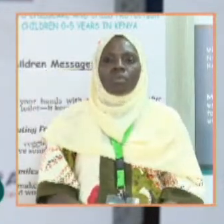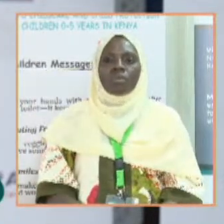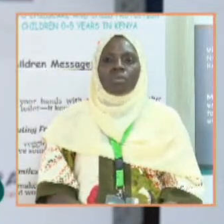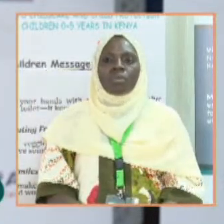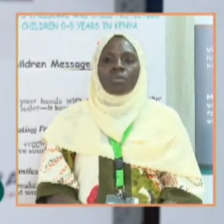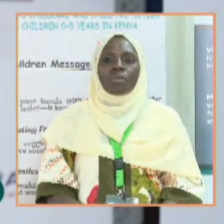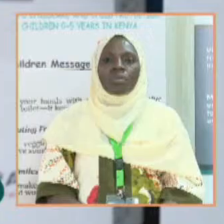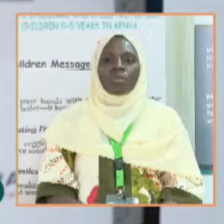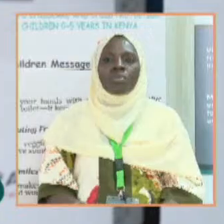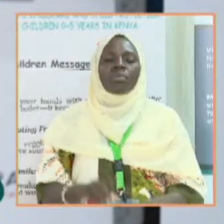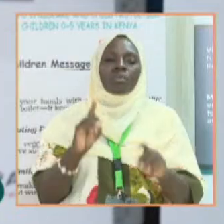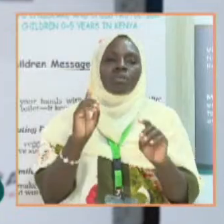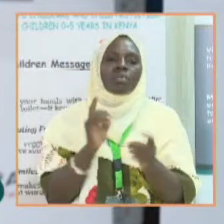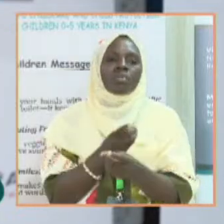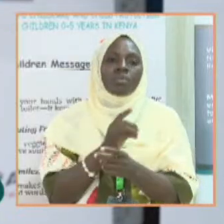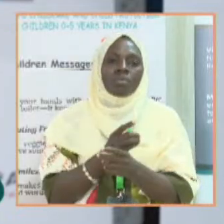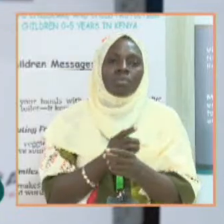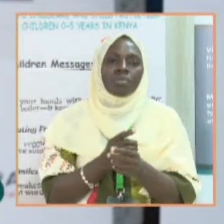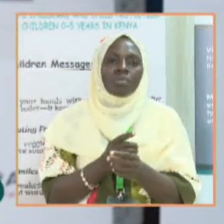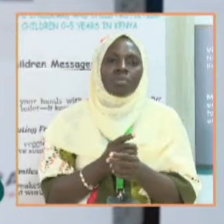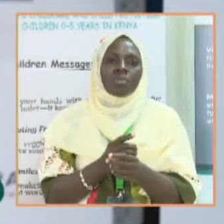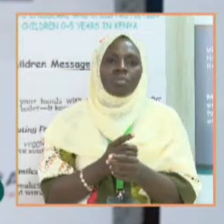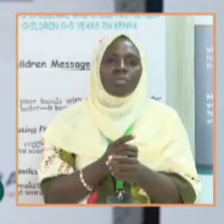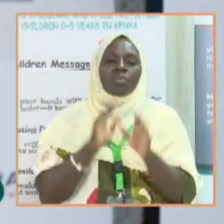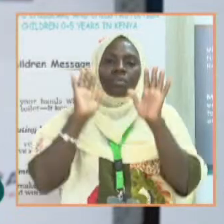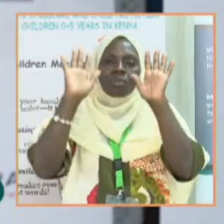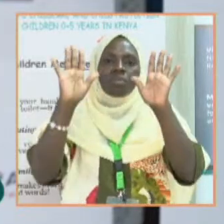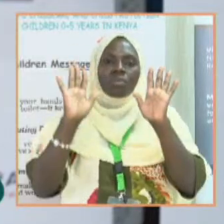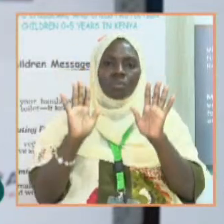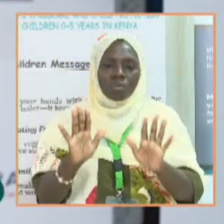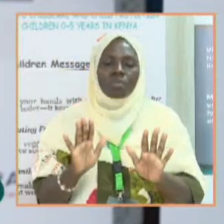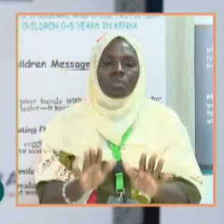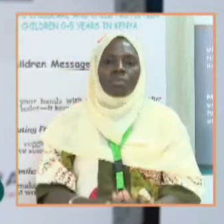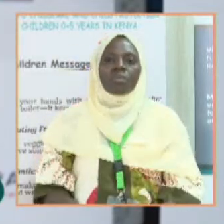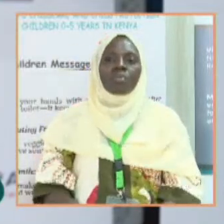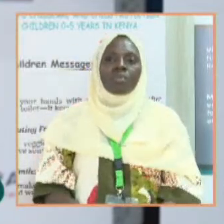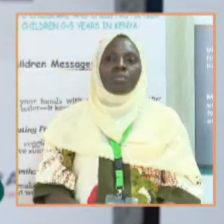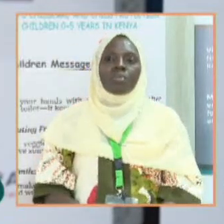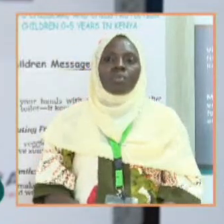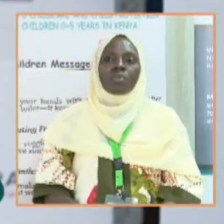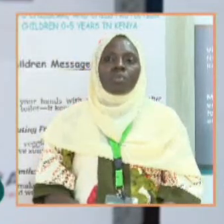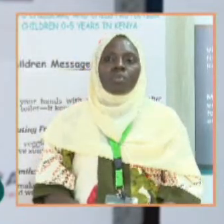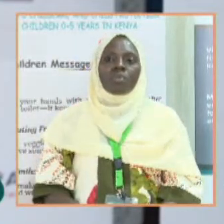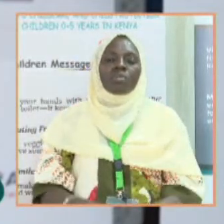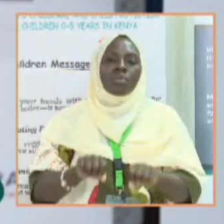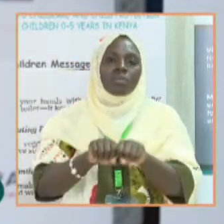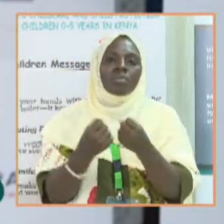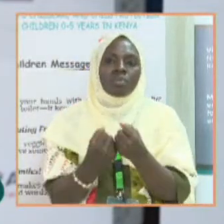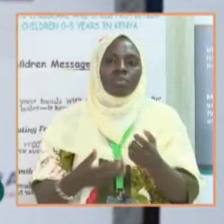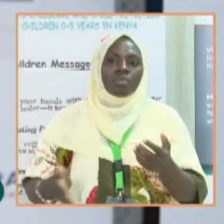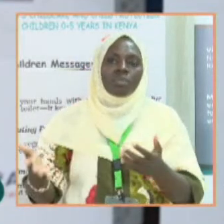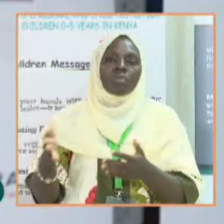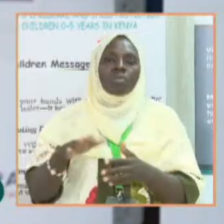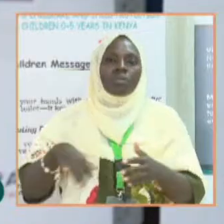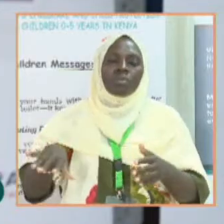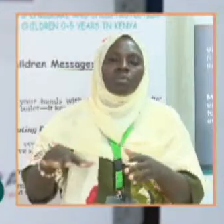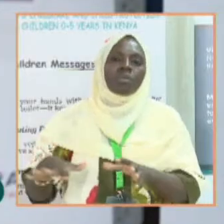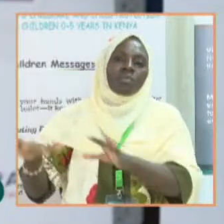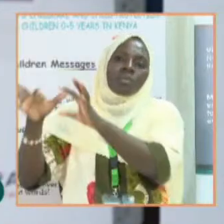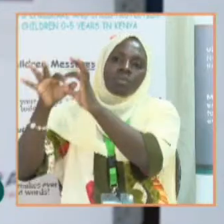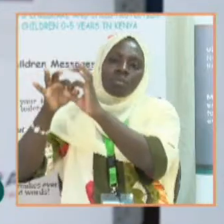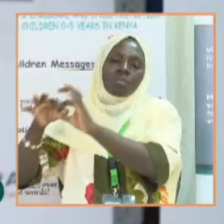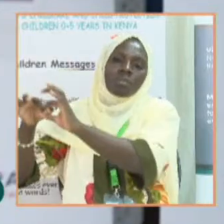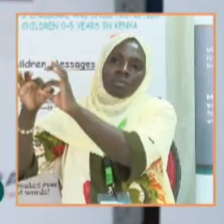varying priorities that then influences people to use this system. At socio level, we had cultural resistance, and at